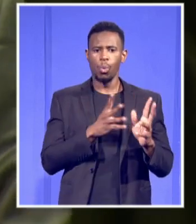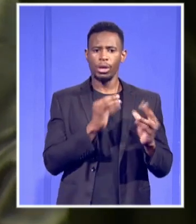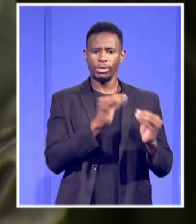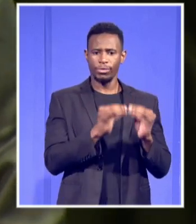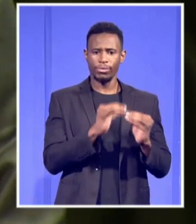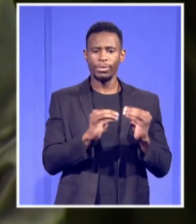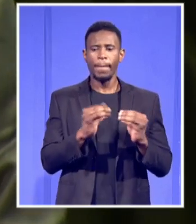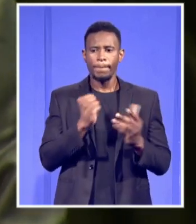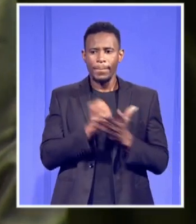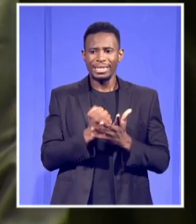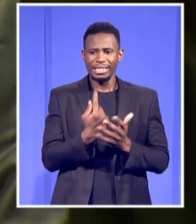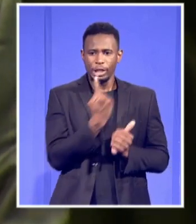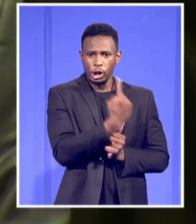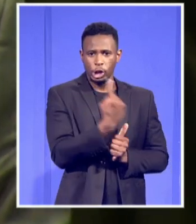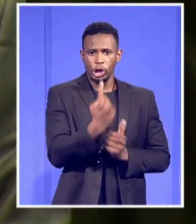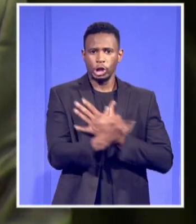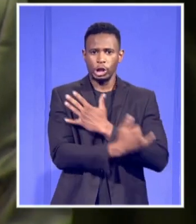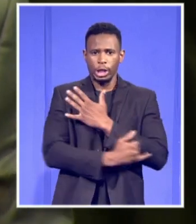own people.